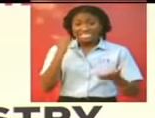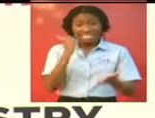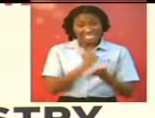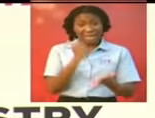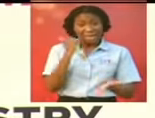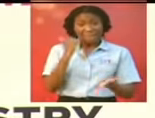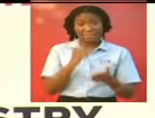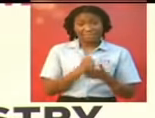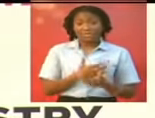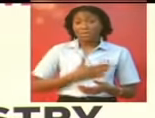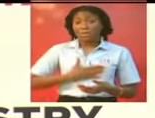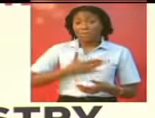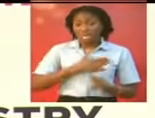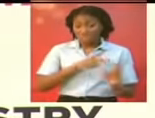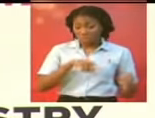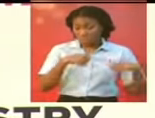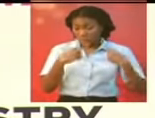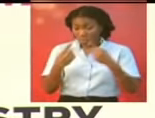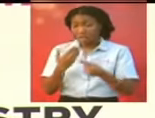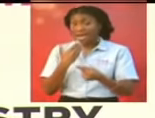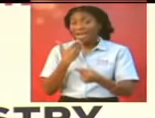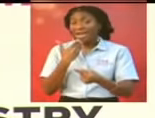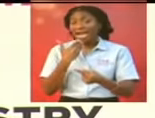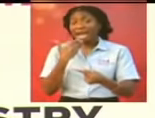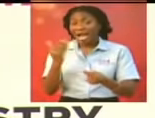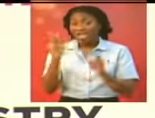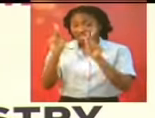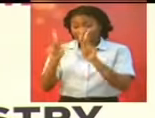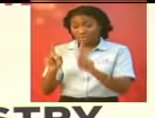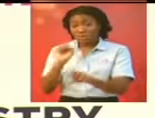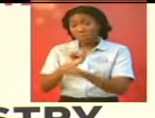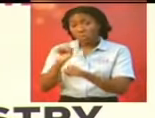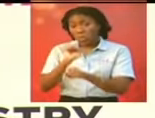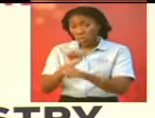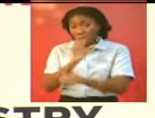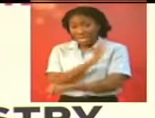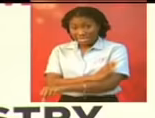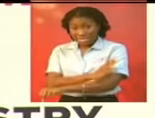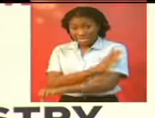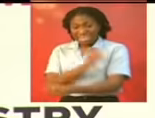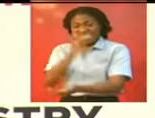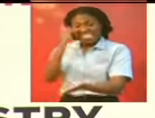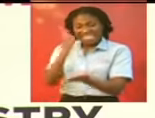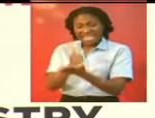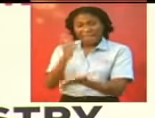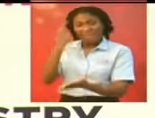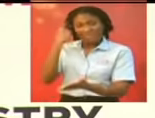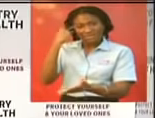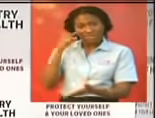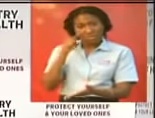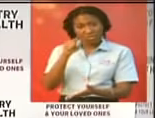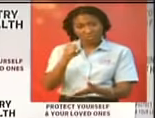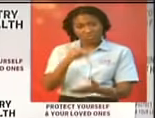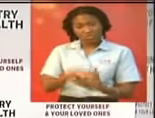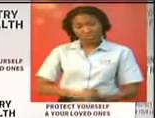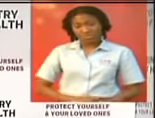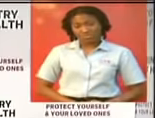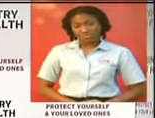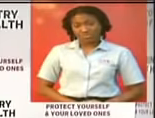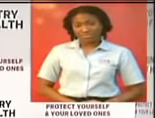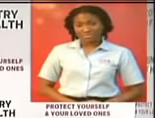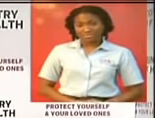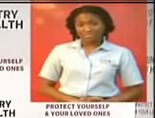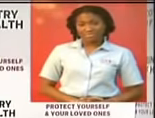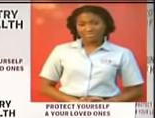unstamped, please ask the persons at the center to have it stamped for you. Mr. Thomas, I believe, will answer the